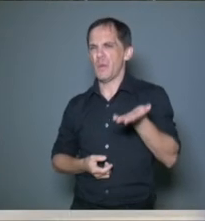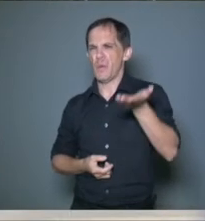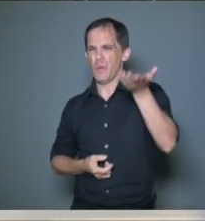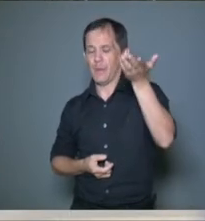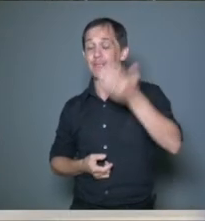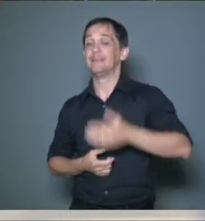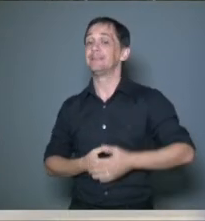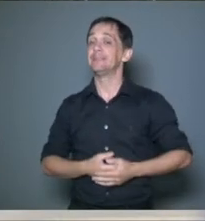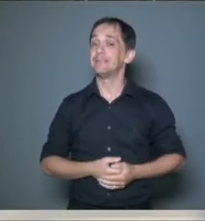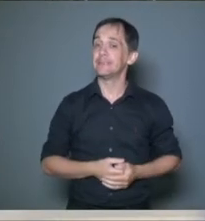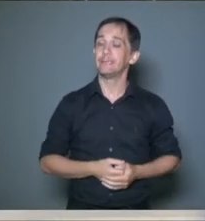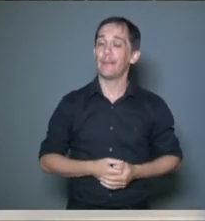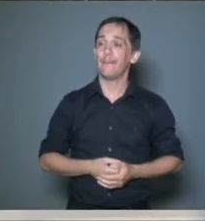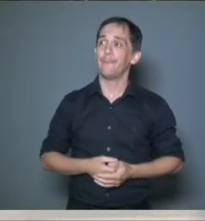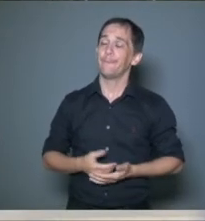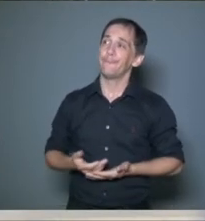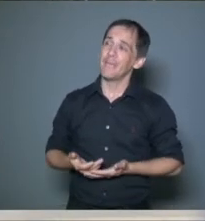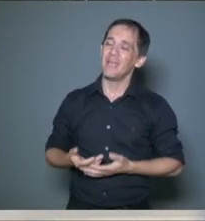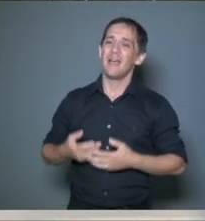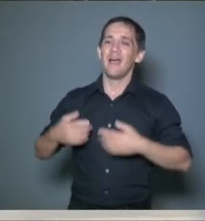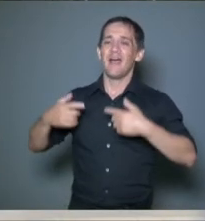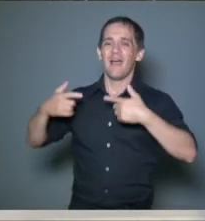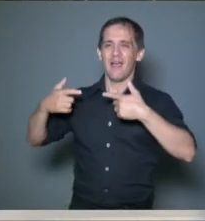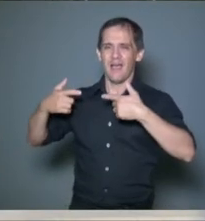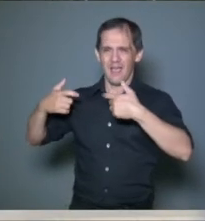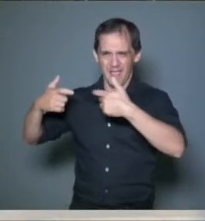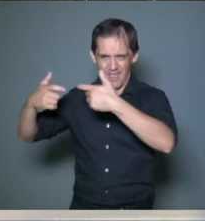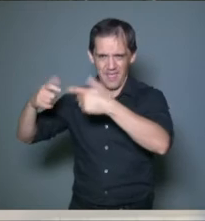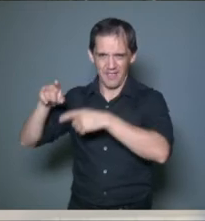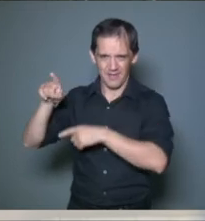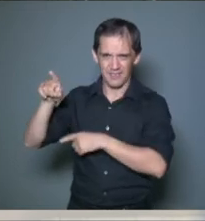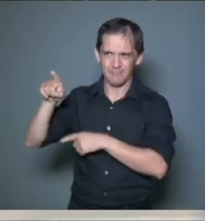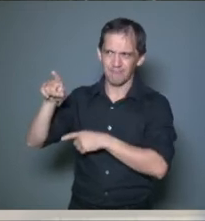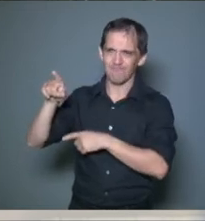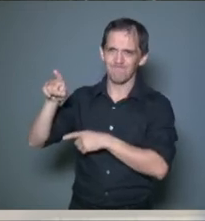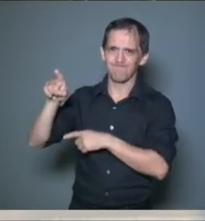in prices. And then there's the war.